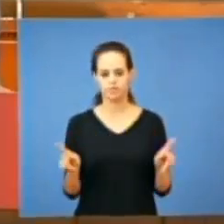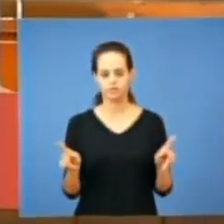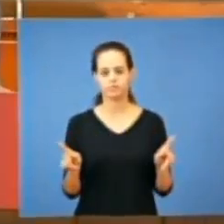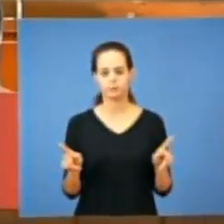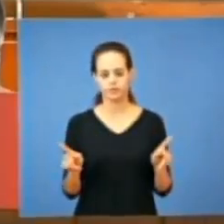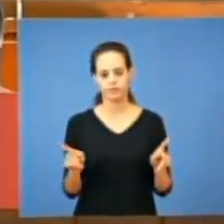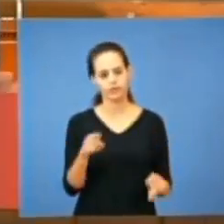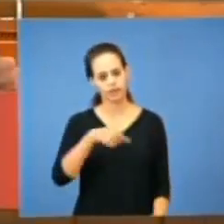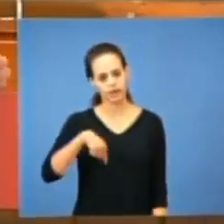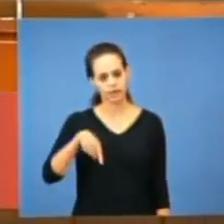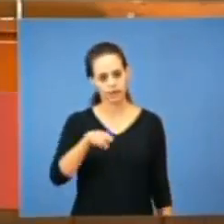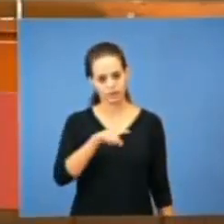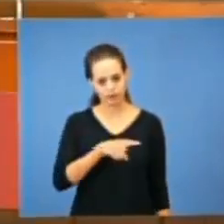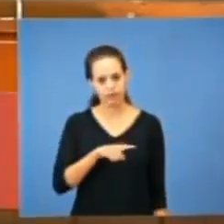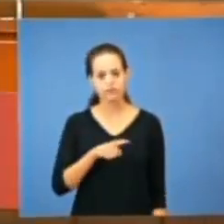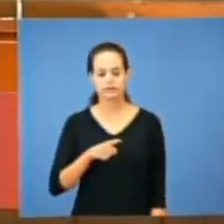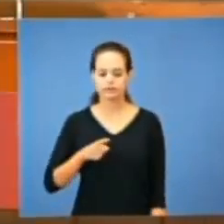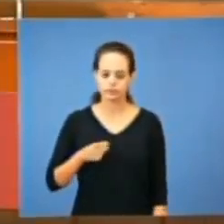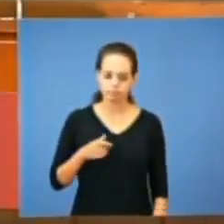And we are still